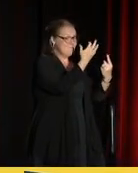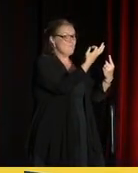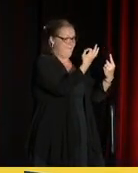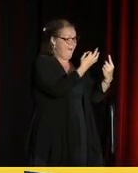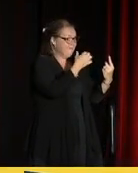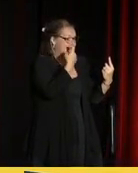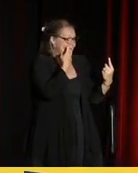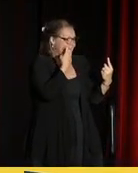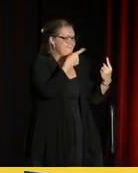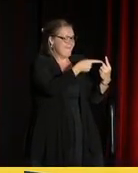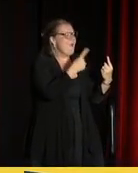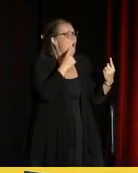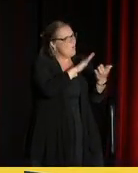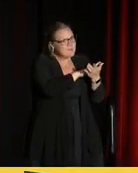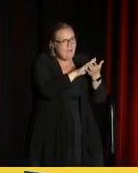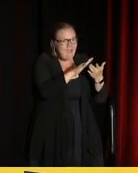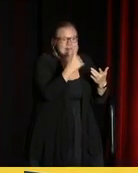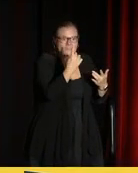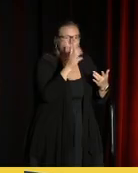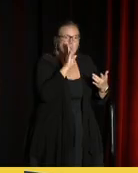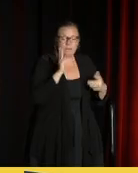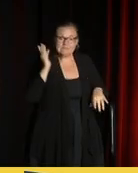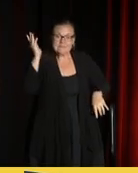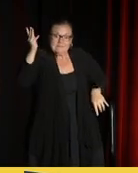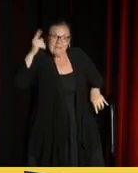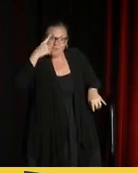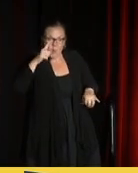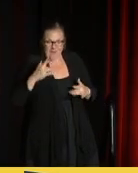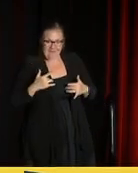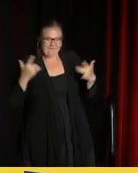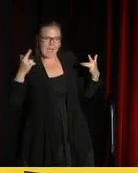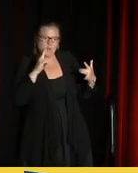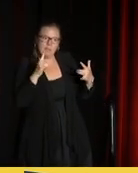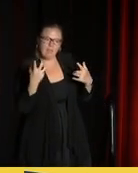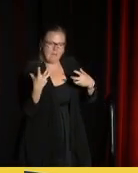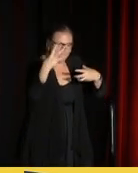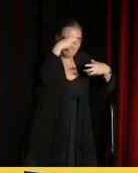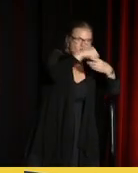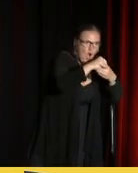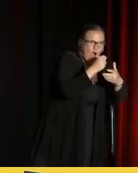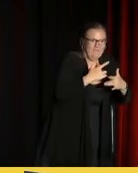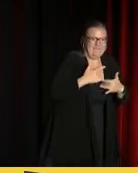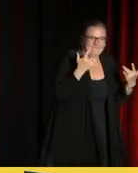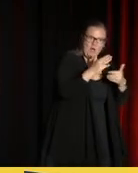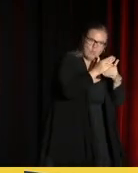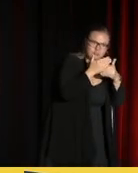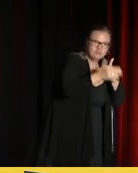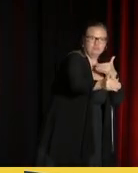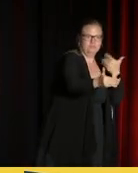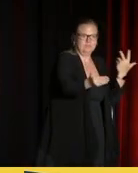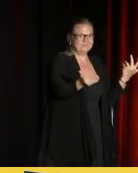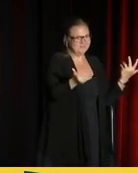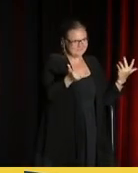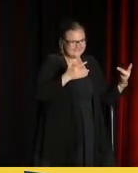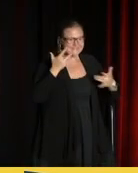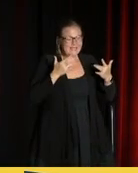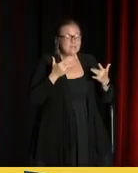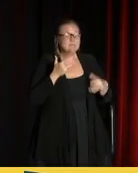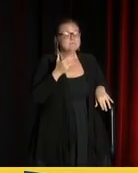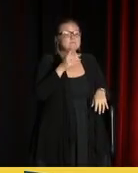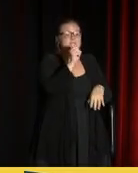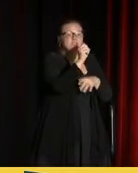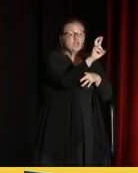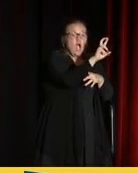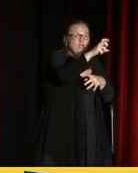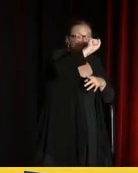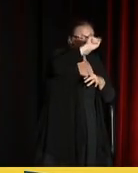It's always nice when somebody who's going to be speaking at the event engages with the event the whole time. And so what Dr. Spencer's